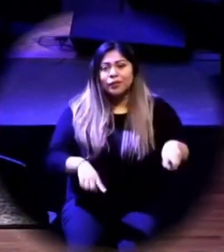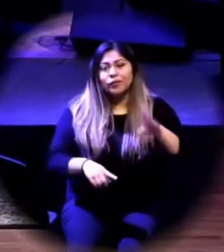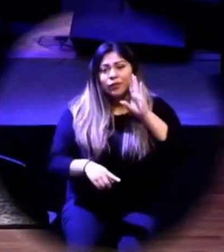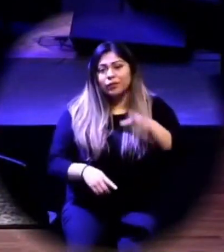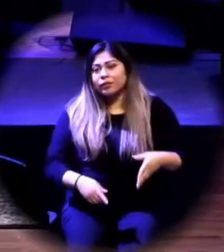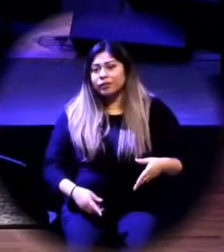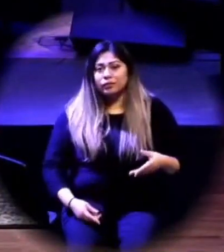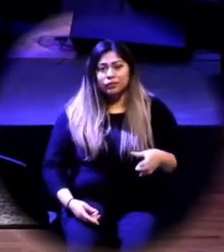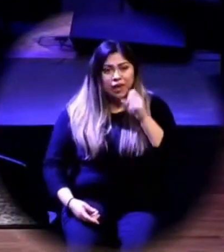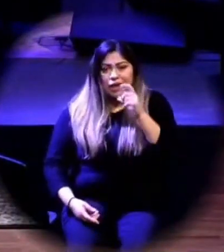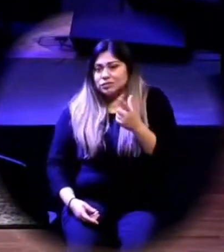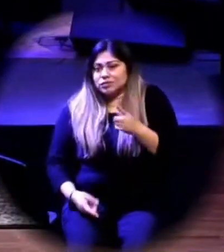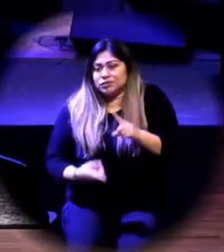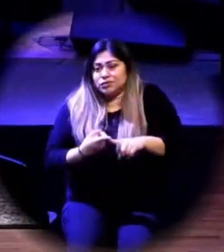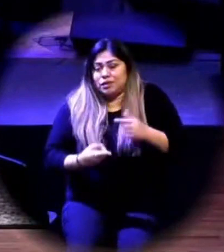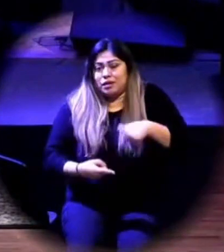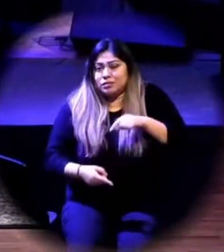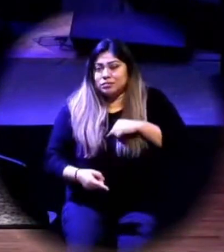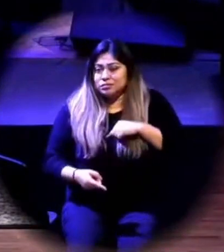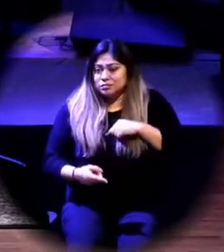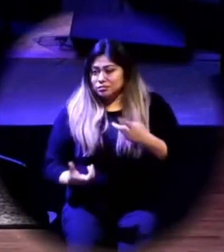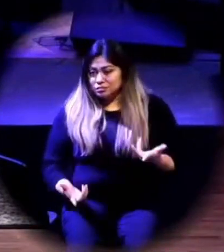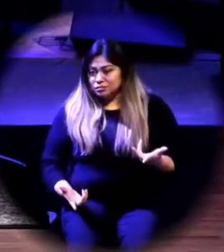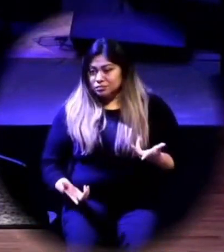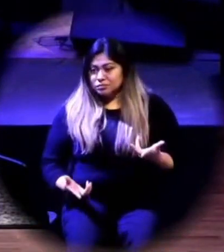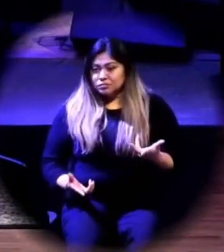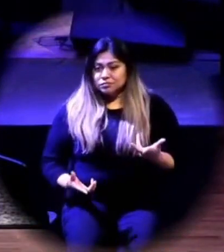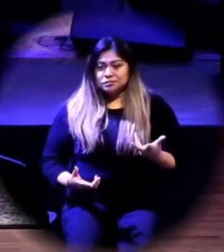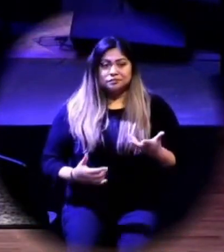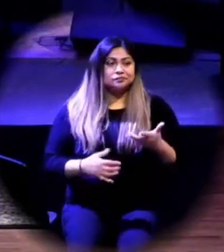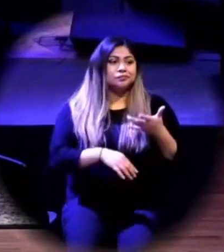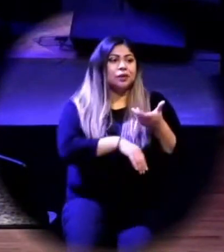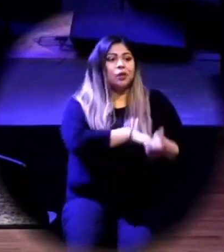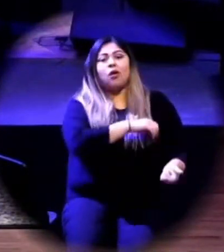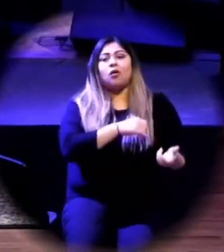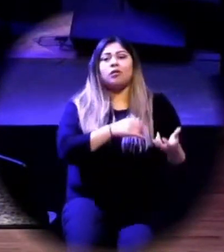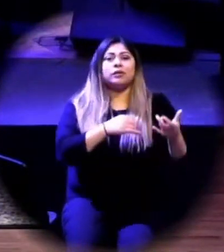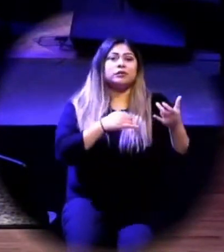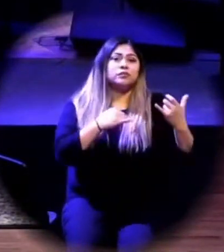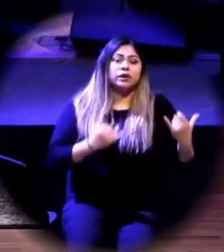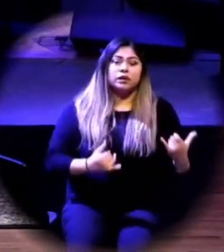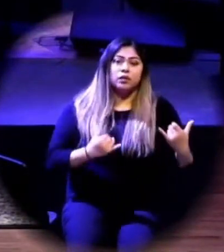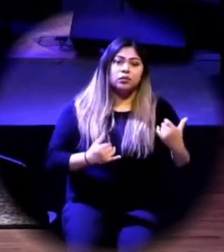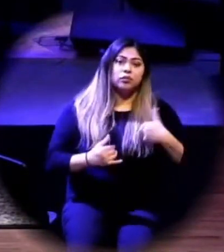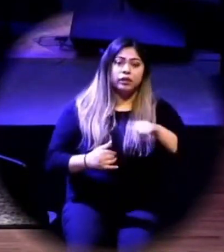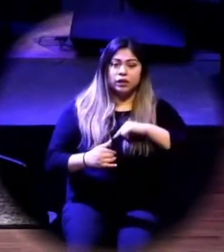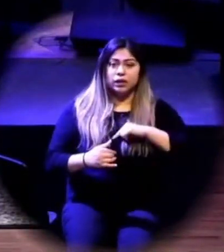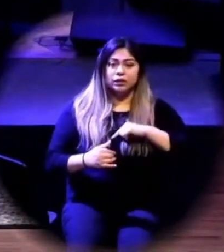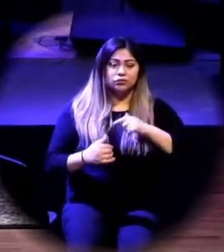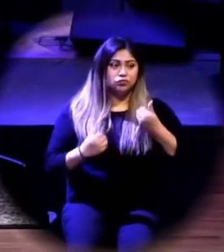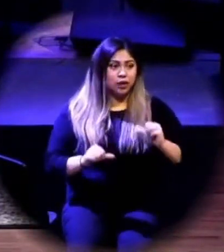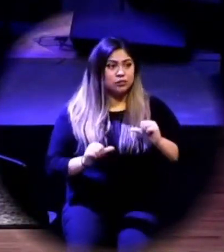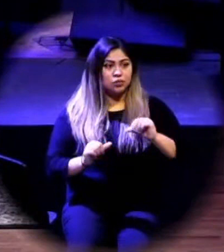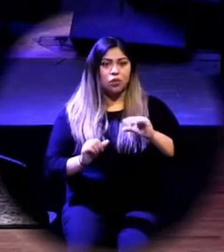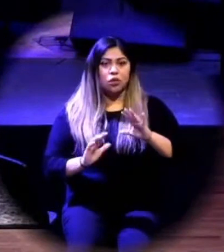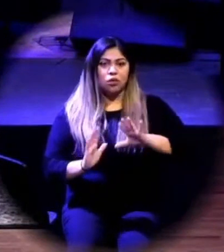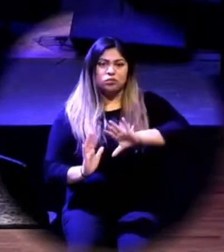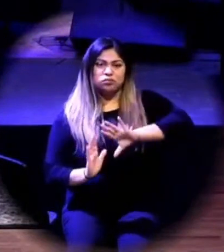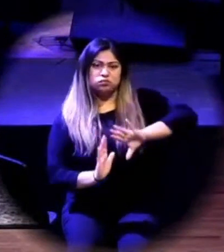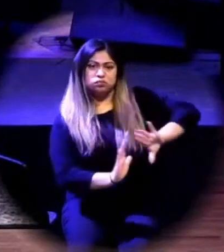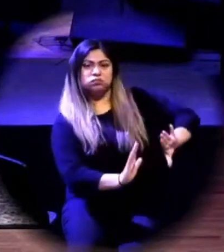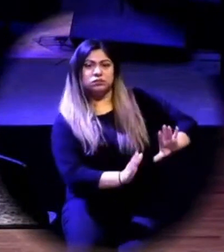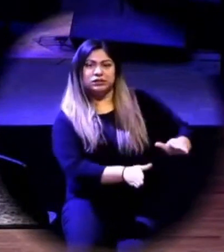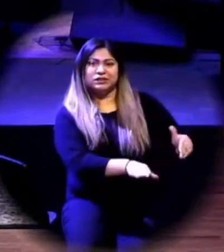happen to us. We sometimes blame this on just the fact of living in a modern world where we tend to push death really to the fringes